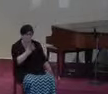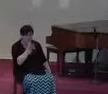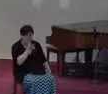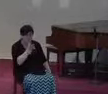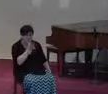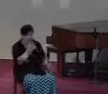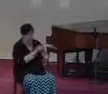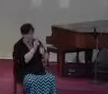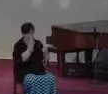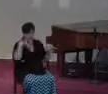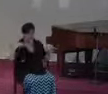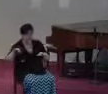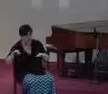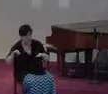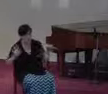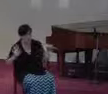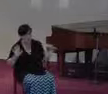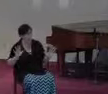he just said woman.